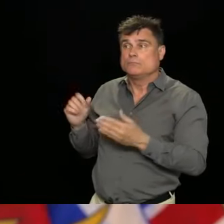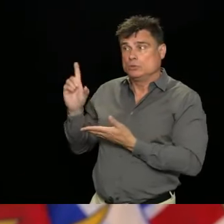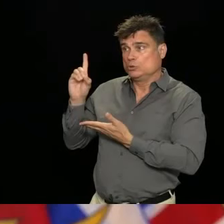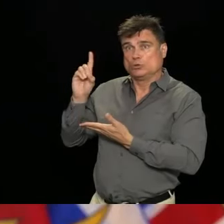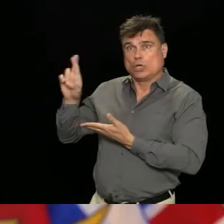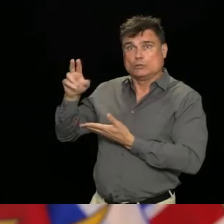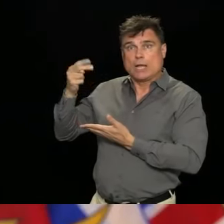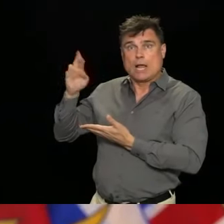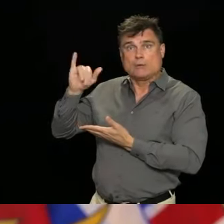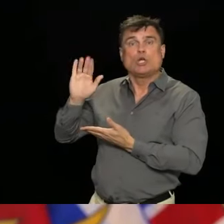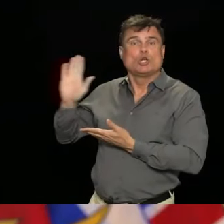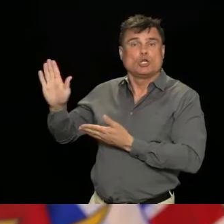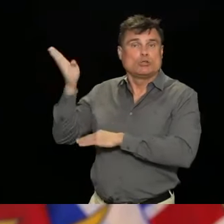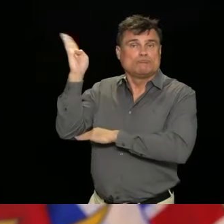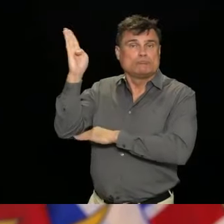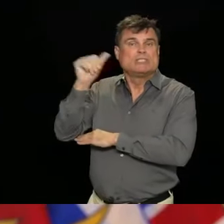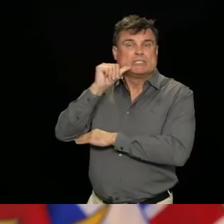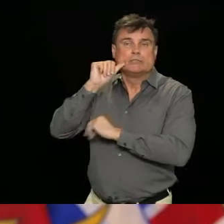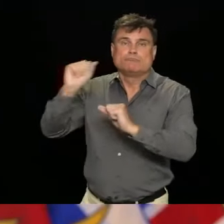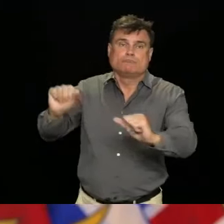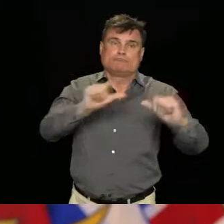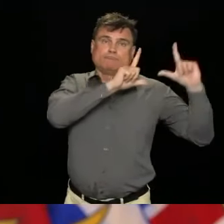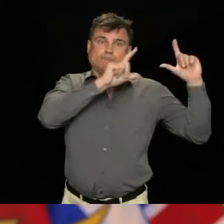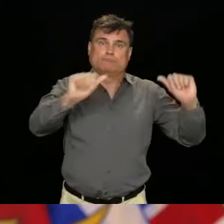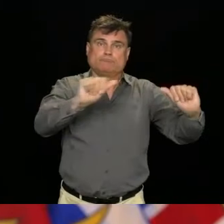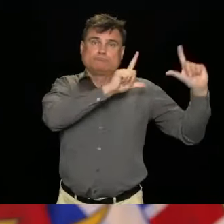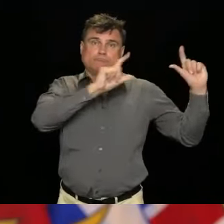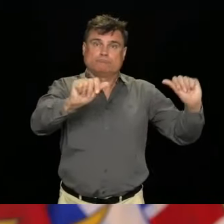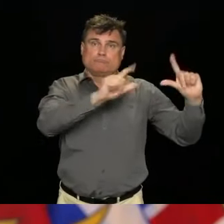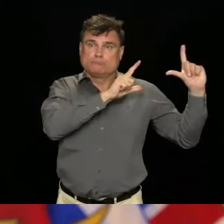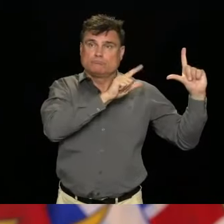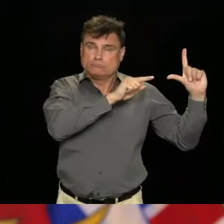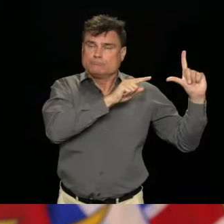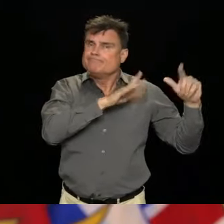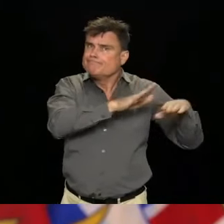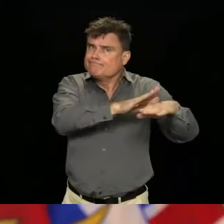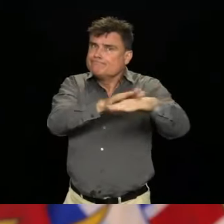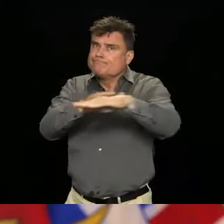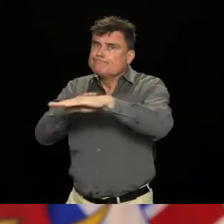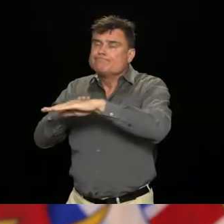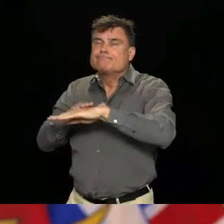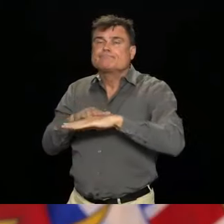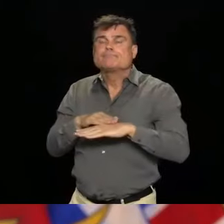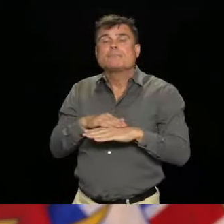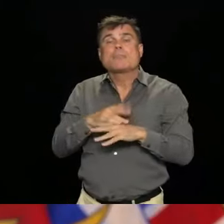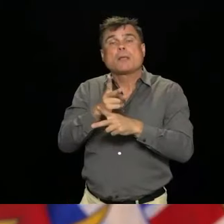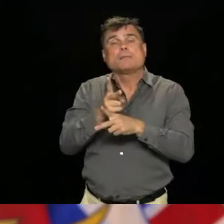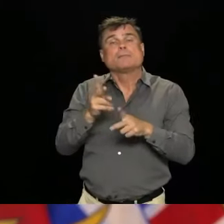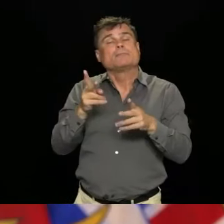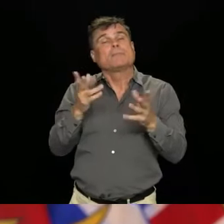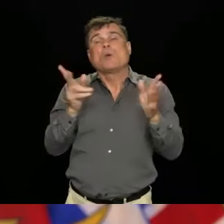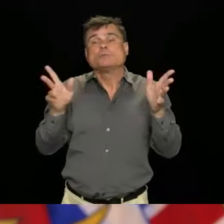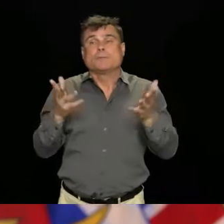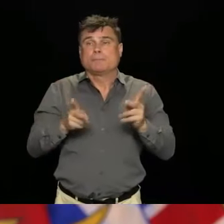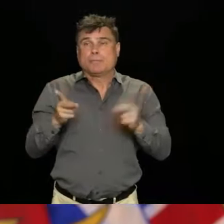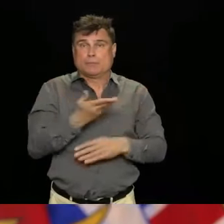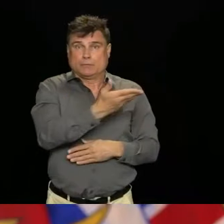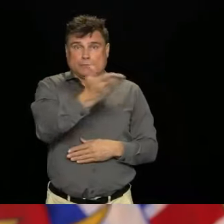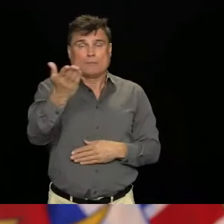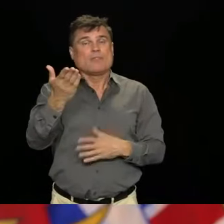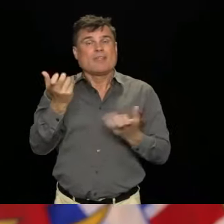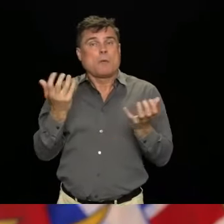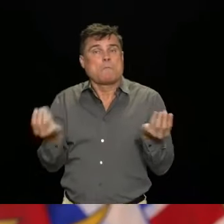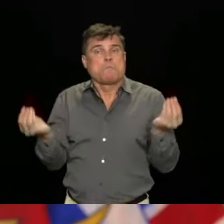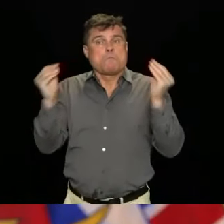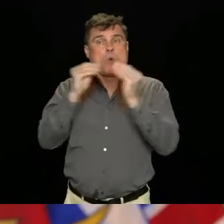presentation from Dr. Henry was around this idea of increasing our contacts too quickly. Should the economy be looked at the same